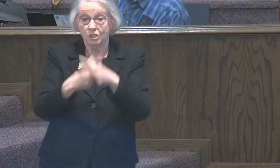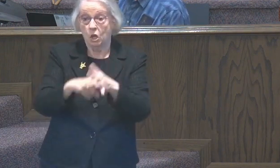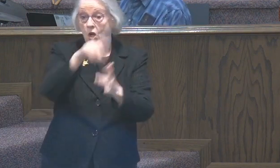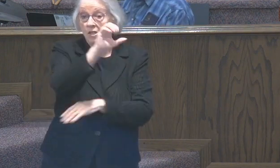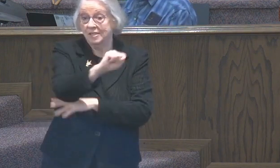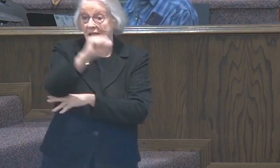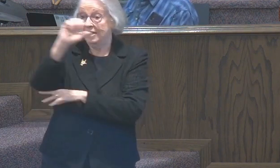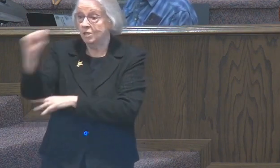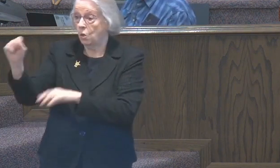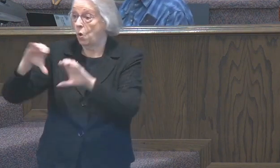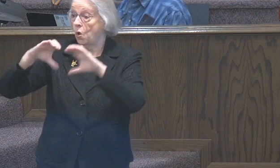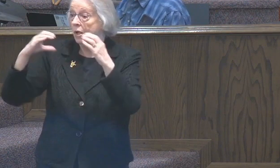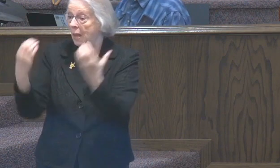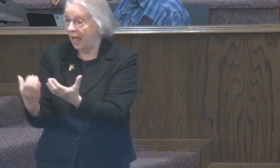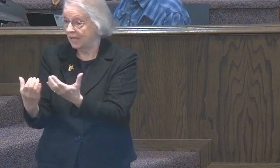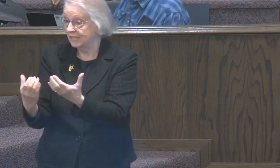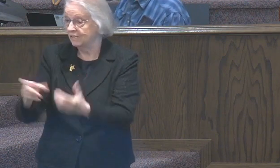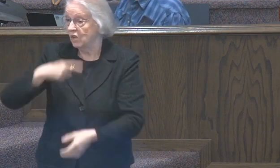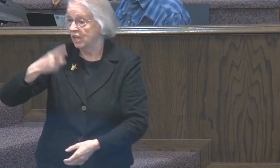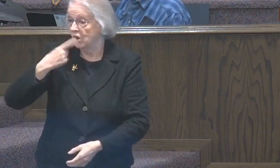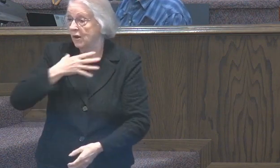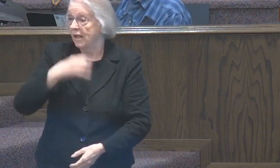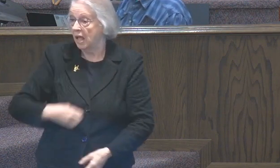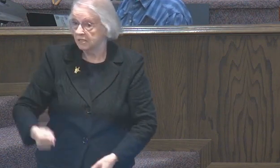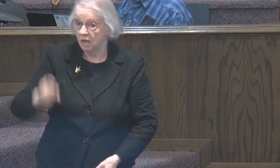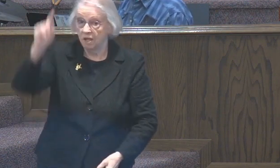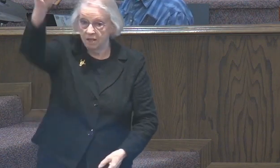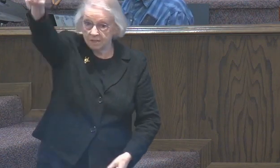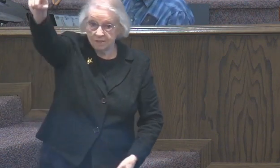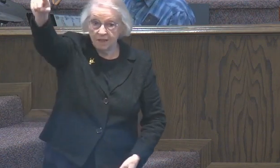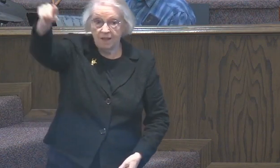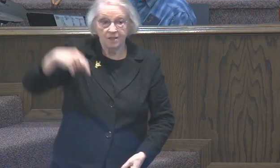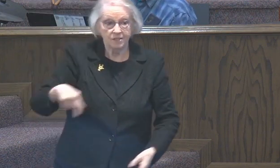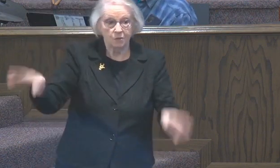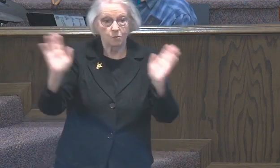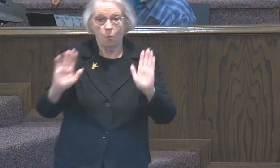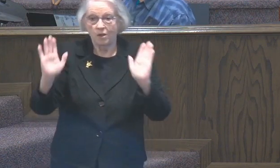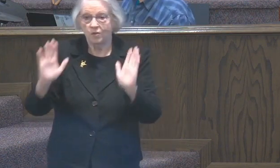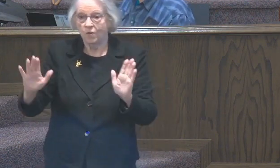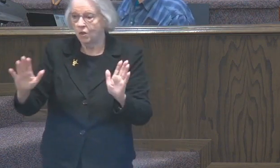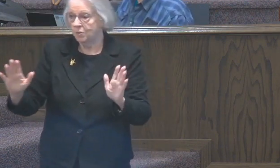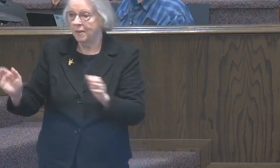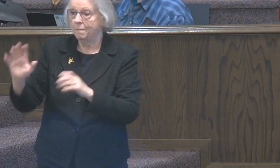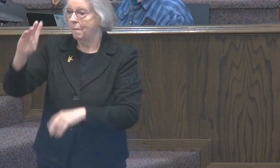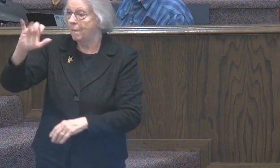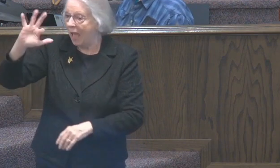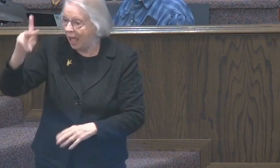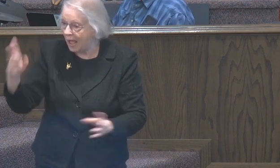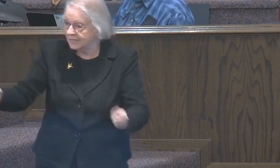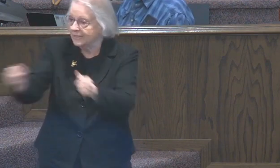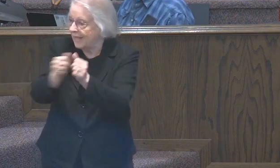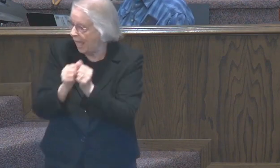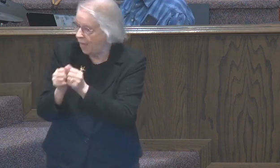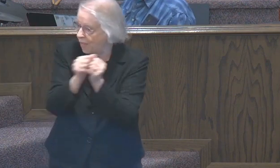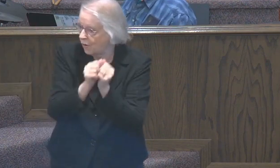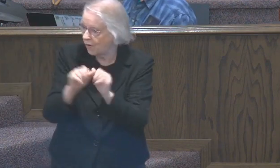a bunch of you were able to make it for that. Please continue to be patient with us over the next couple weeks